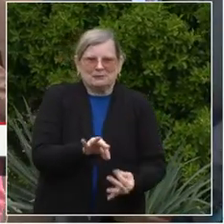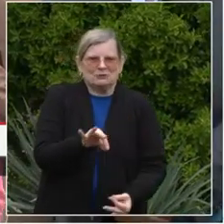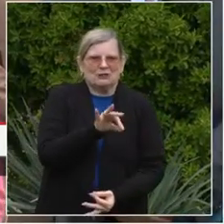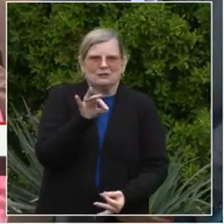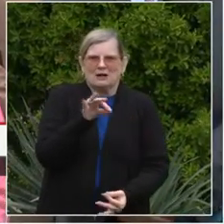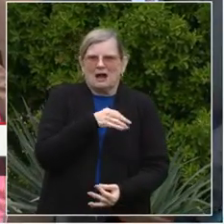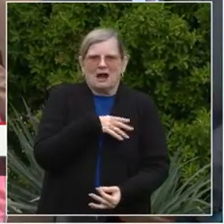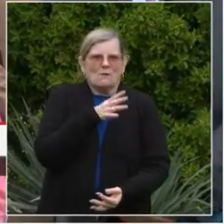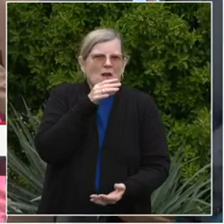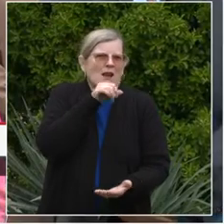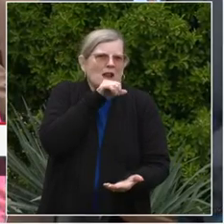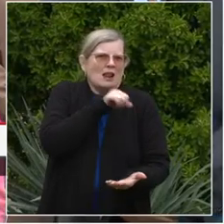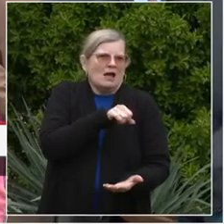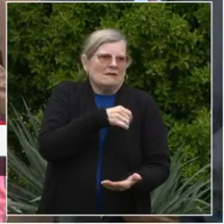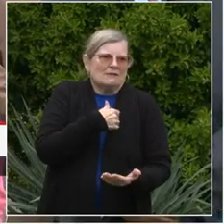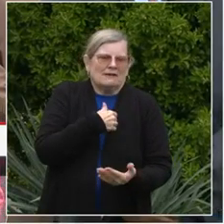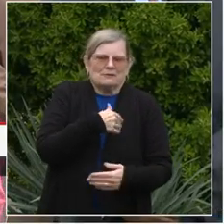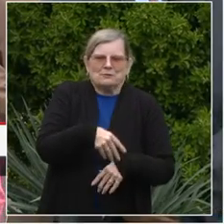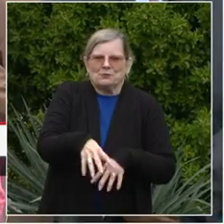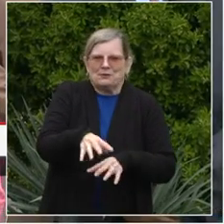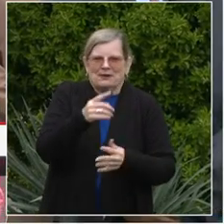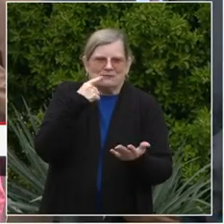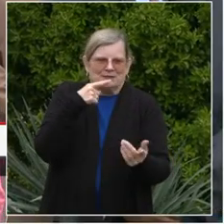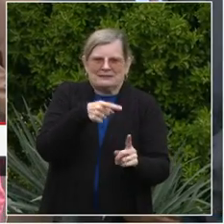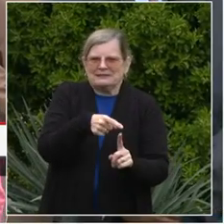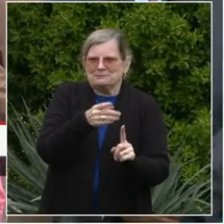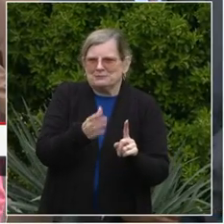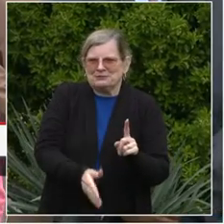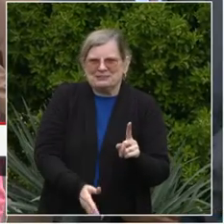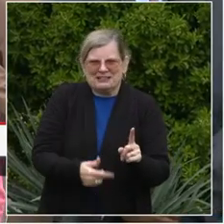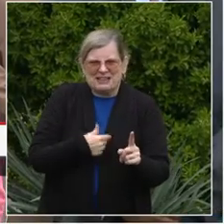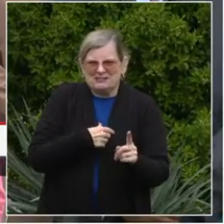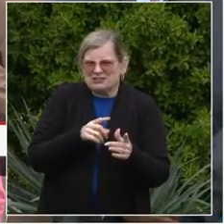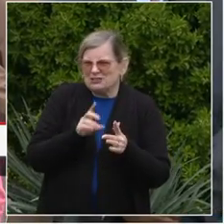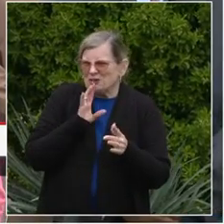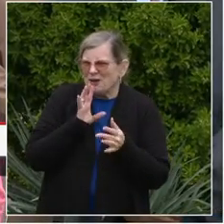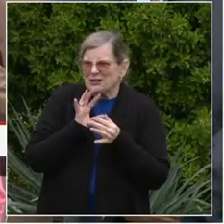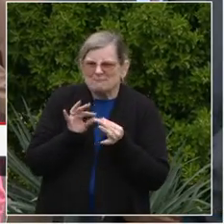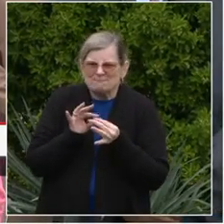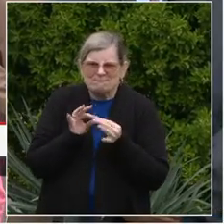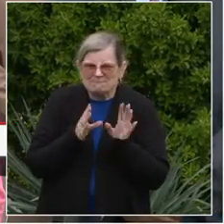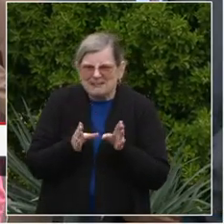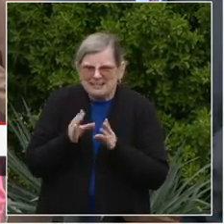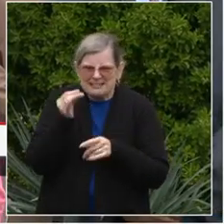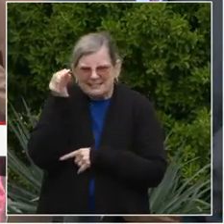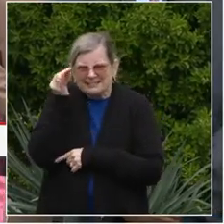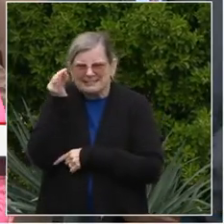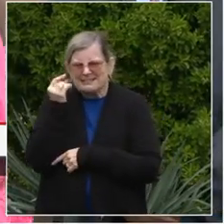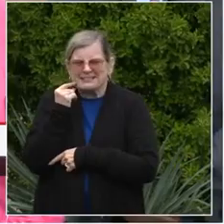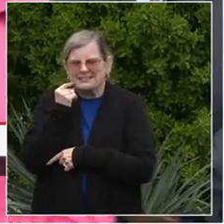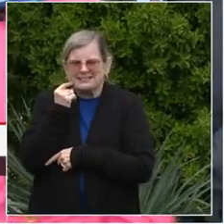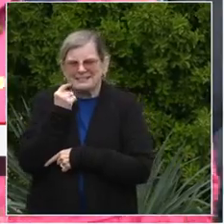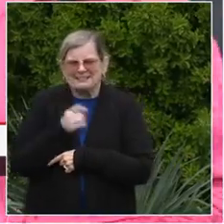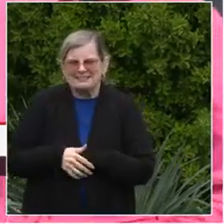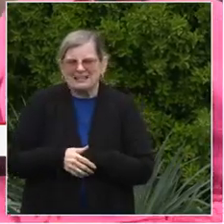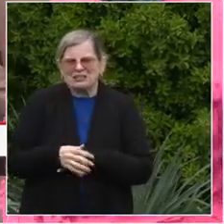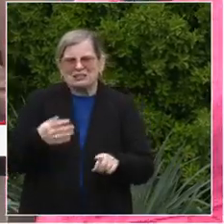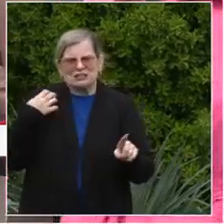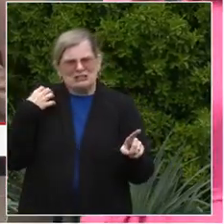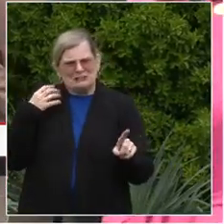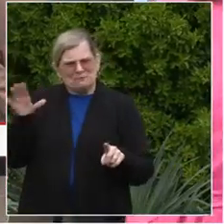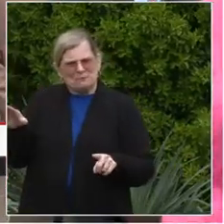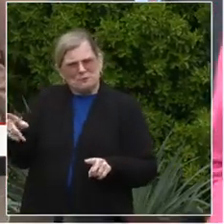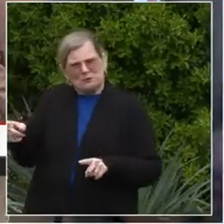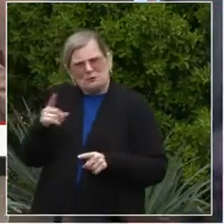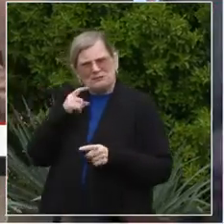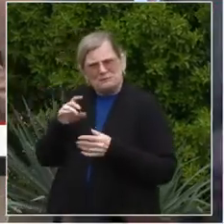love to have a parade. So I'll start talking about it. I have one for the chief. You mentioned how important it